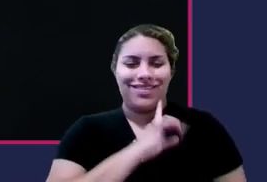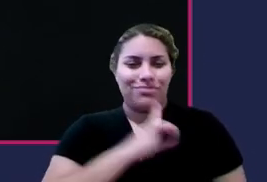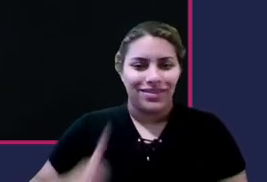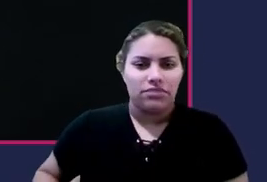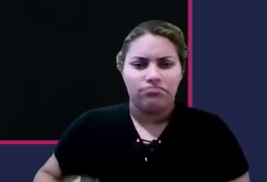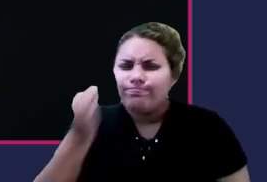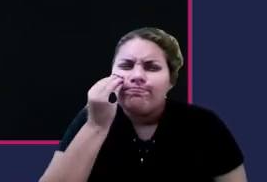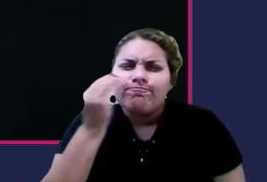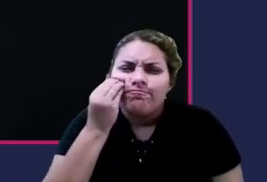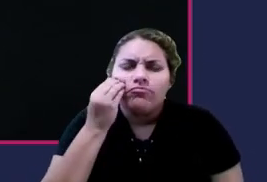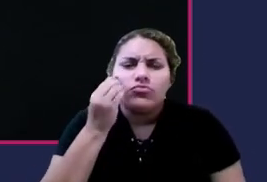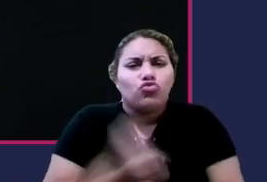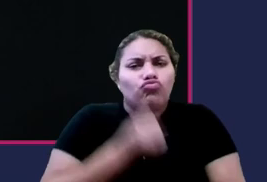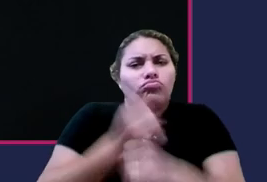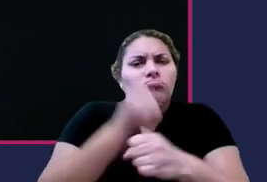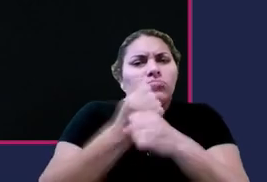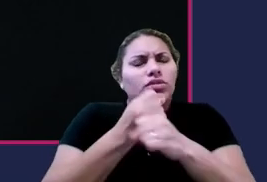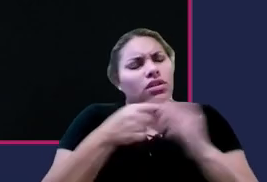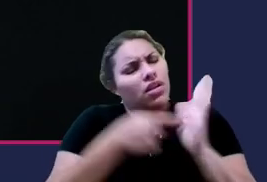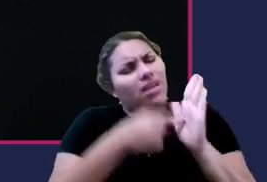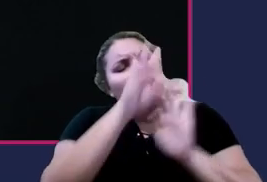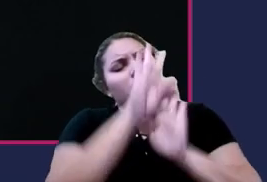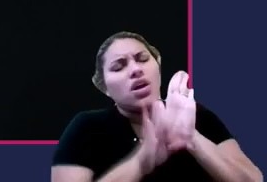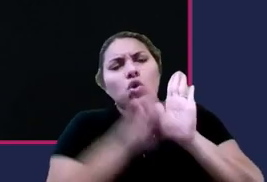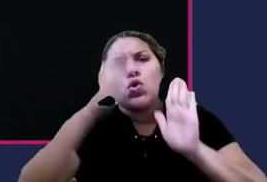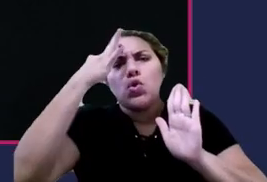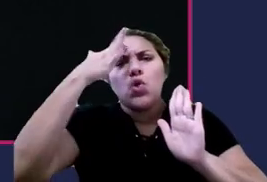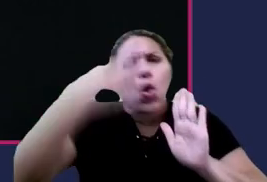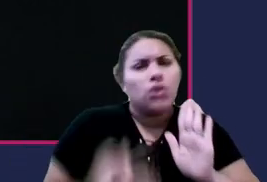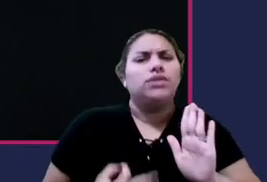colleagues to try to build